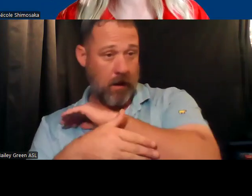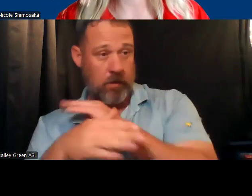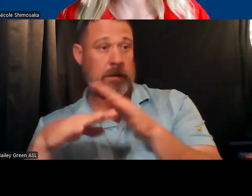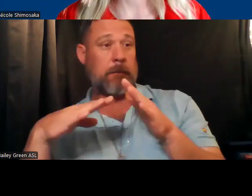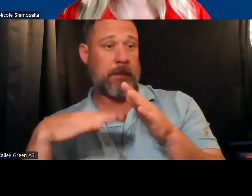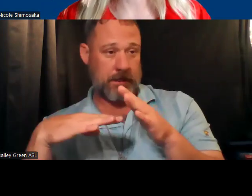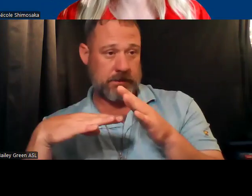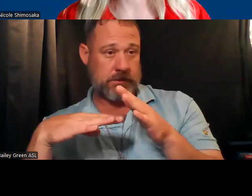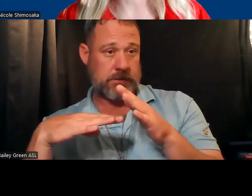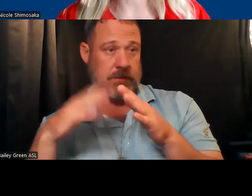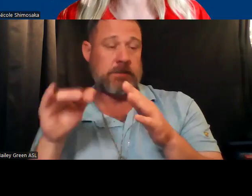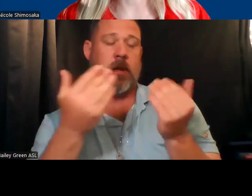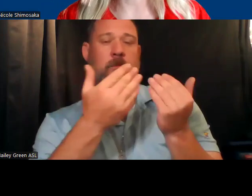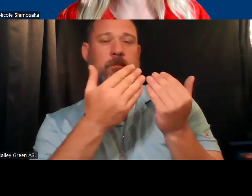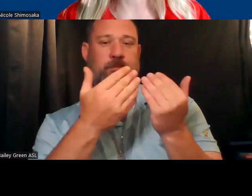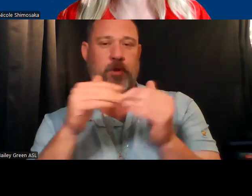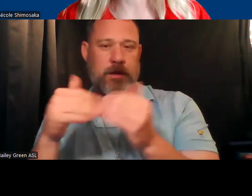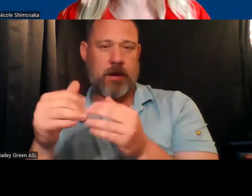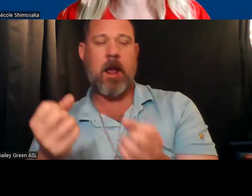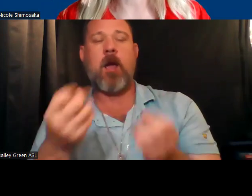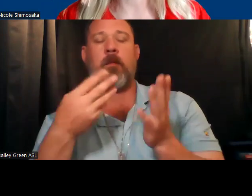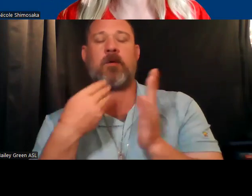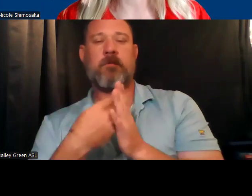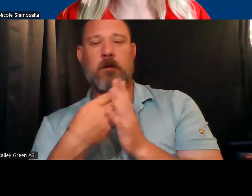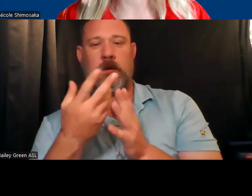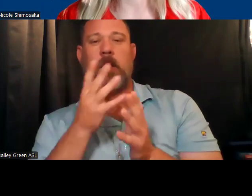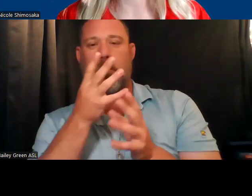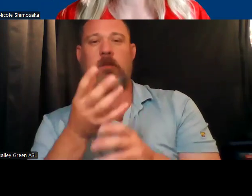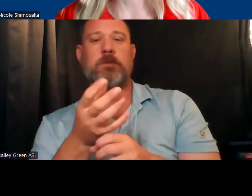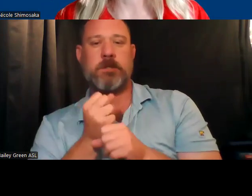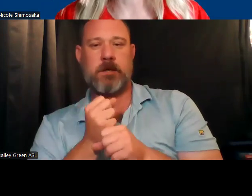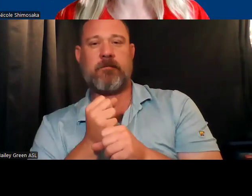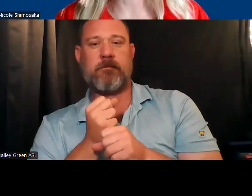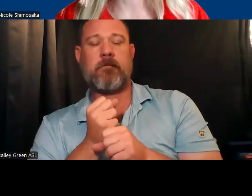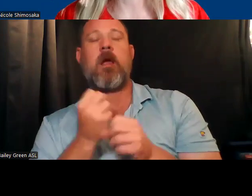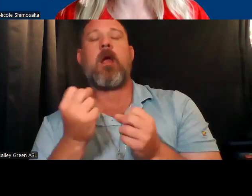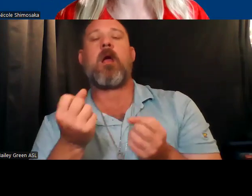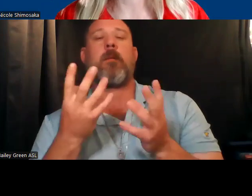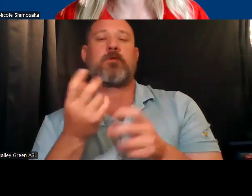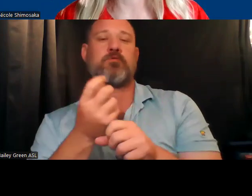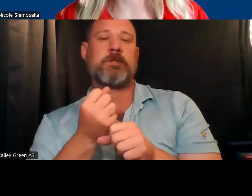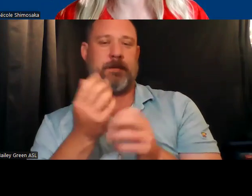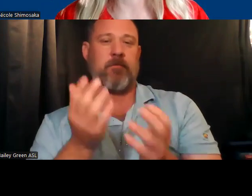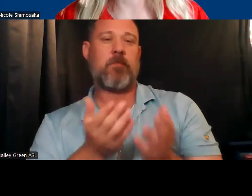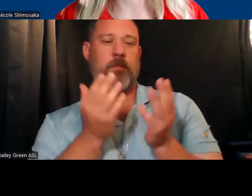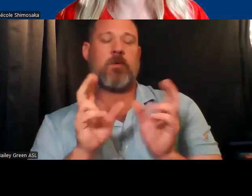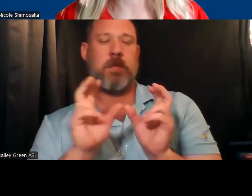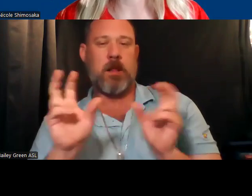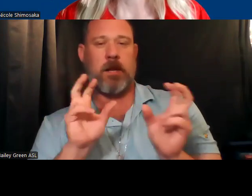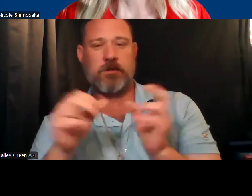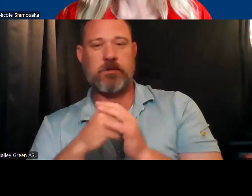basis, this is a breakdown of how much funding that county would receive today and how much they would receive with the proposed